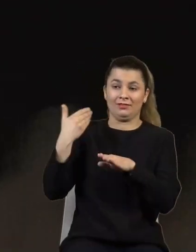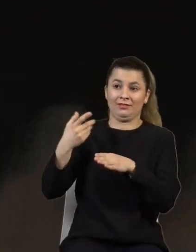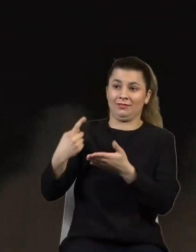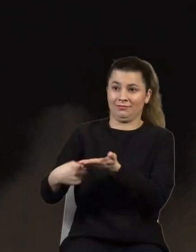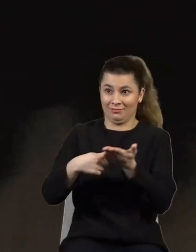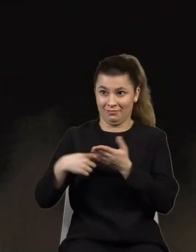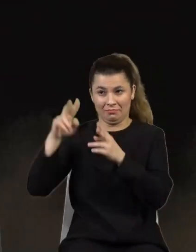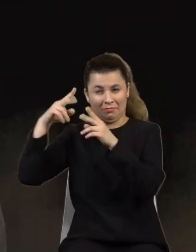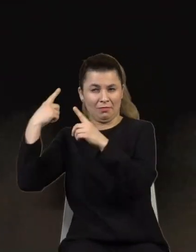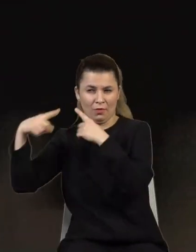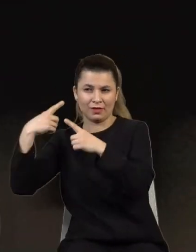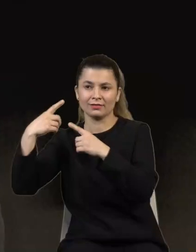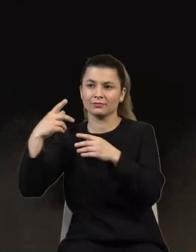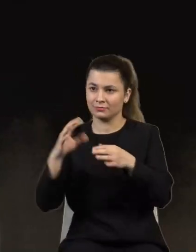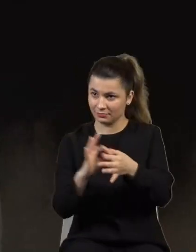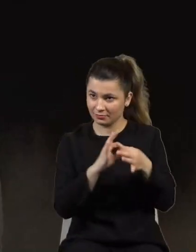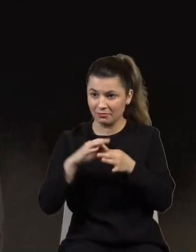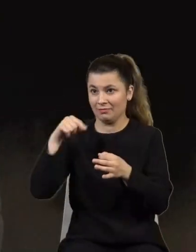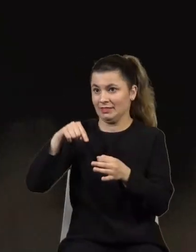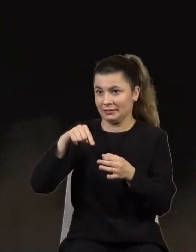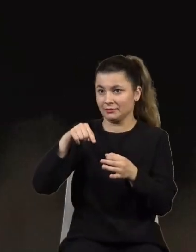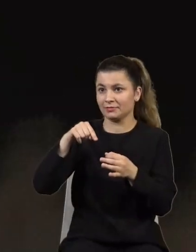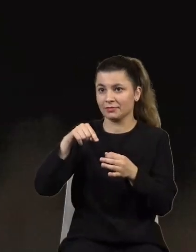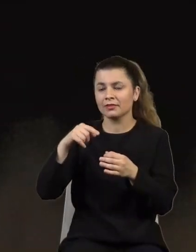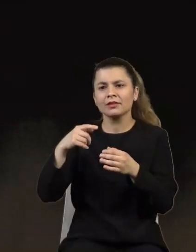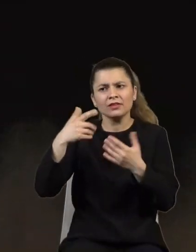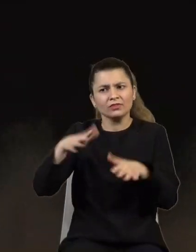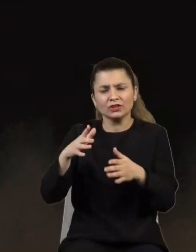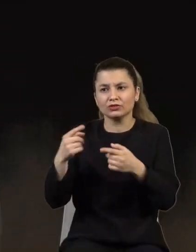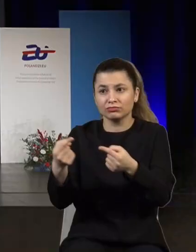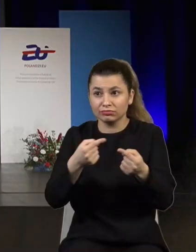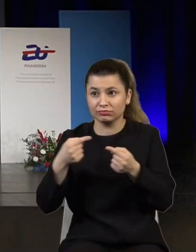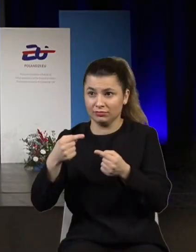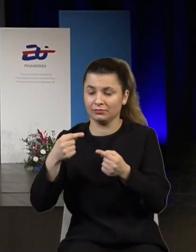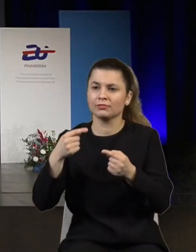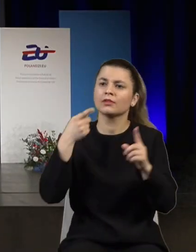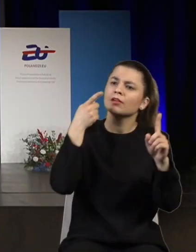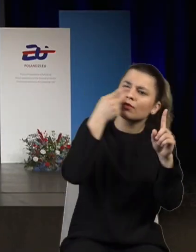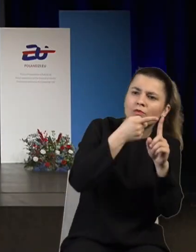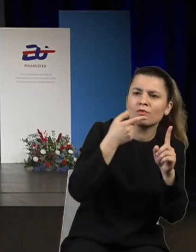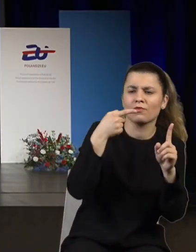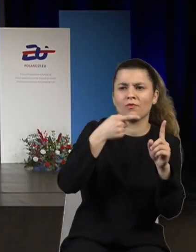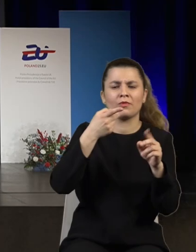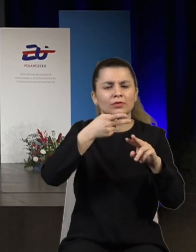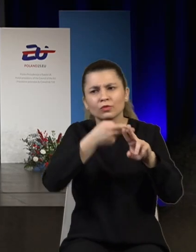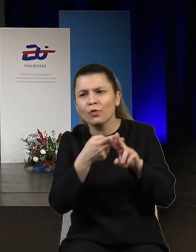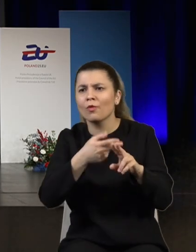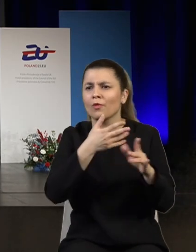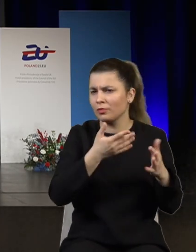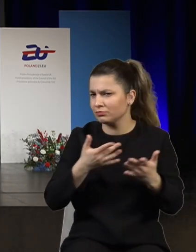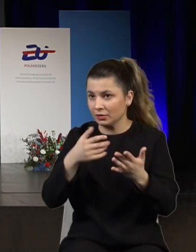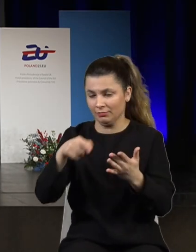natural that transport faces different challenges and evolves, applying the different